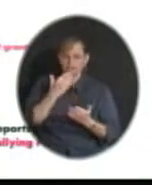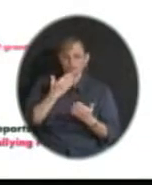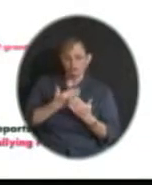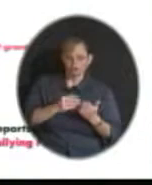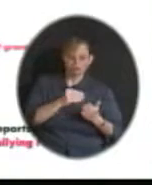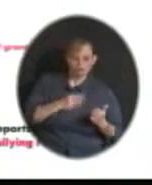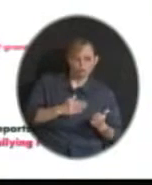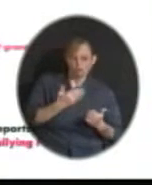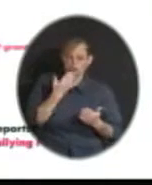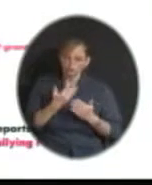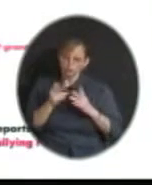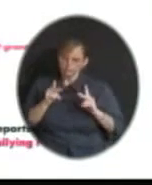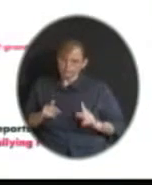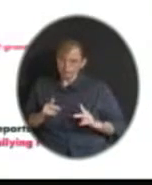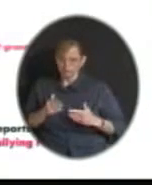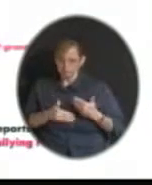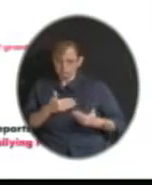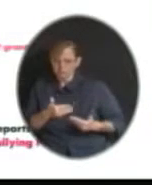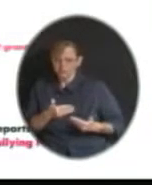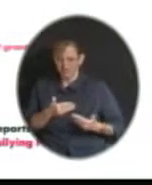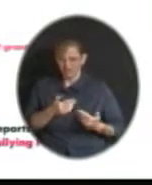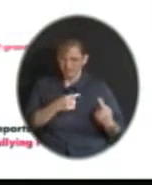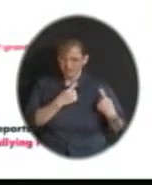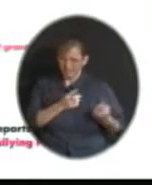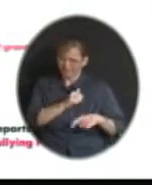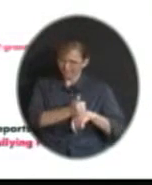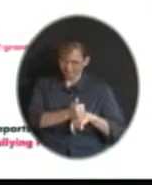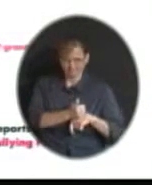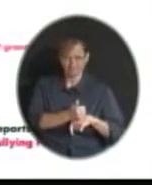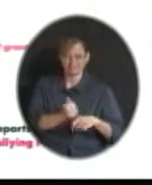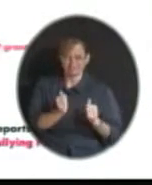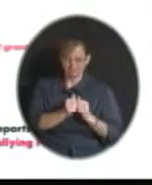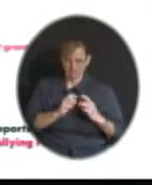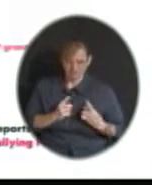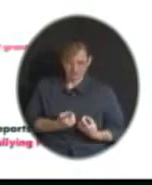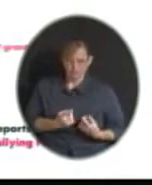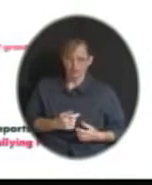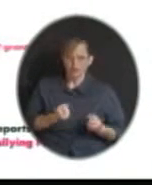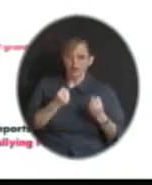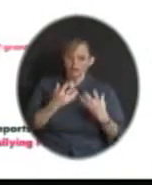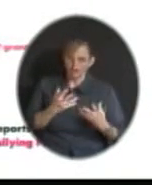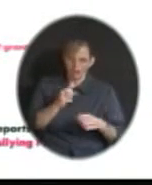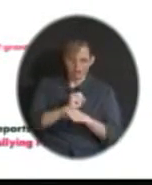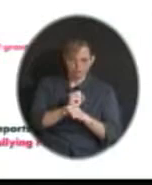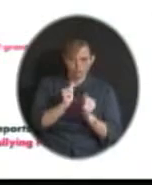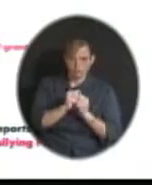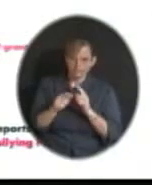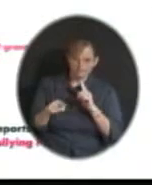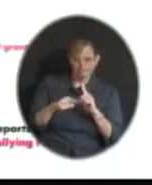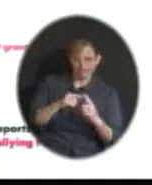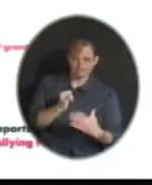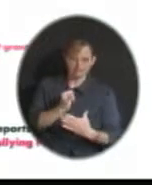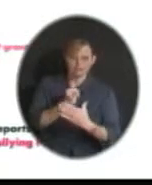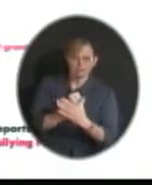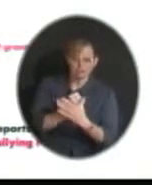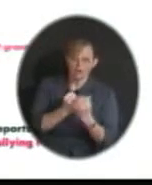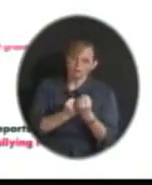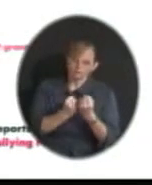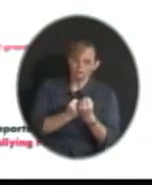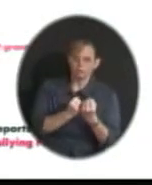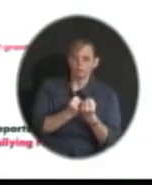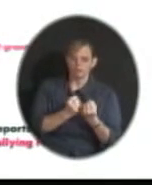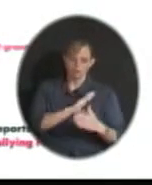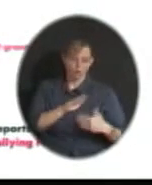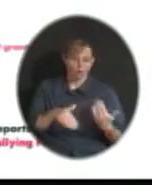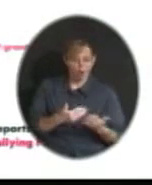respectful. So that's been in place in our district. Done a lot of work with positive behavior interventions and supports in all of our schools, elementary through